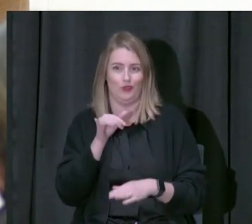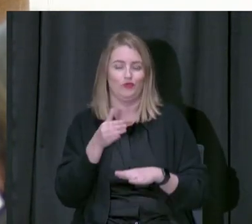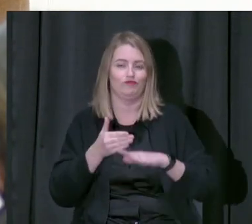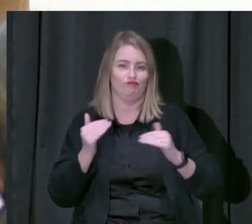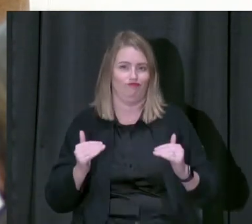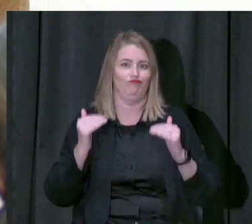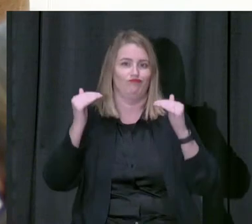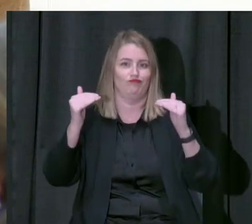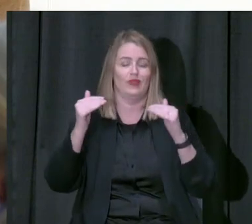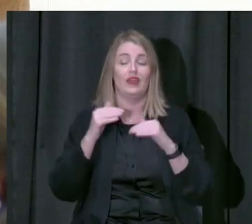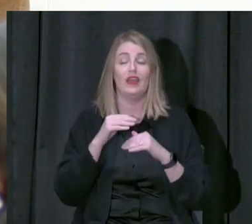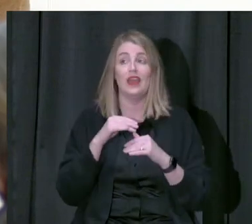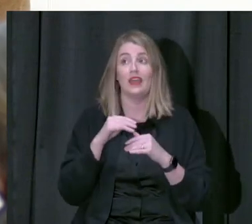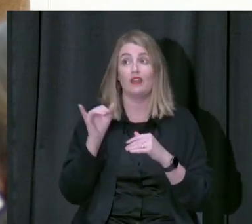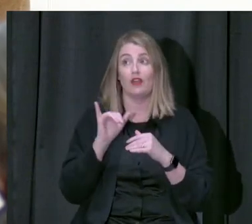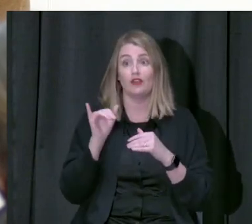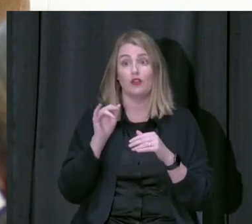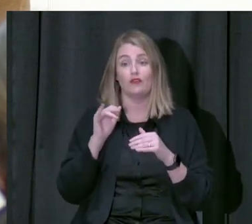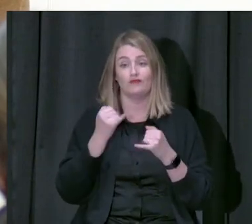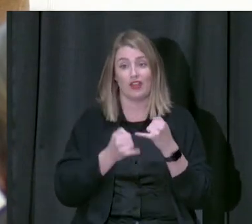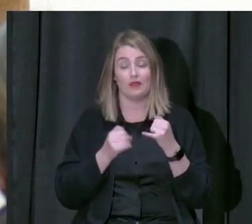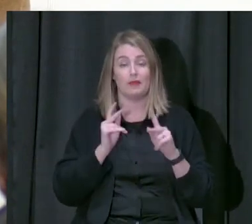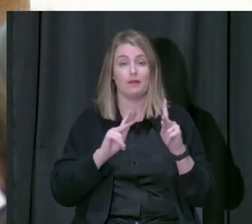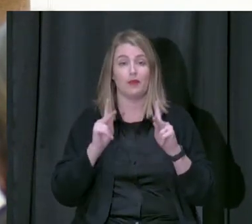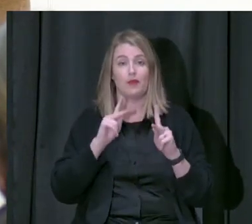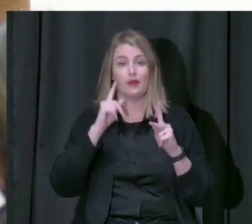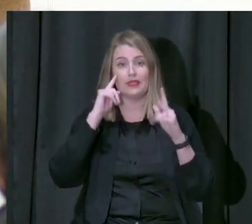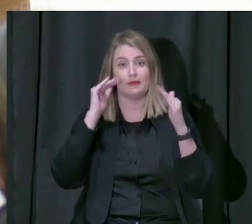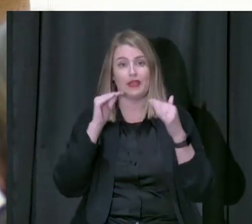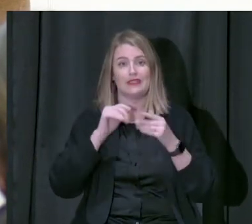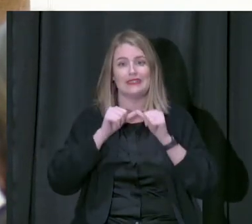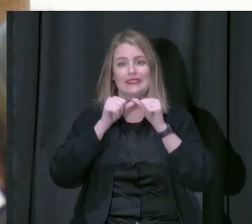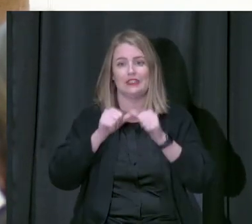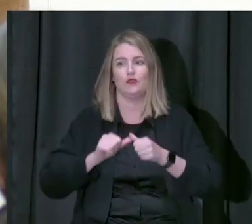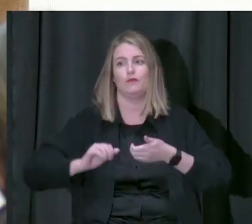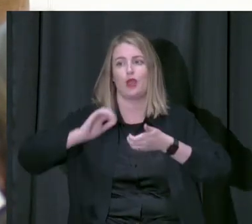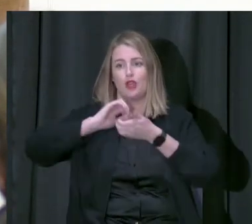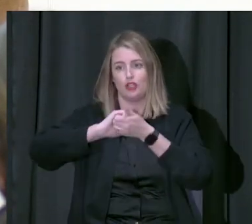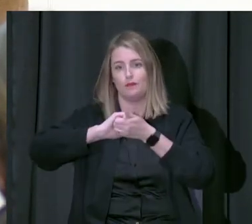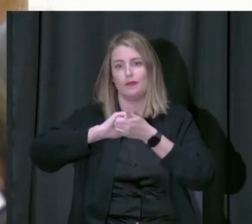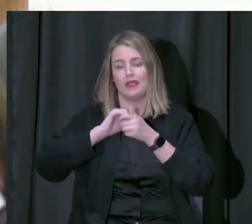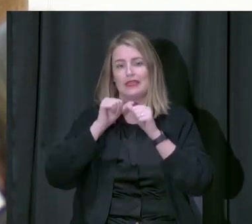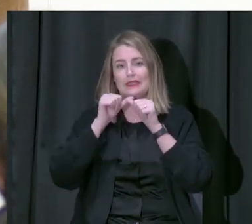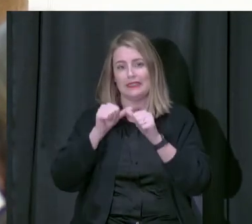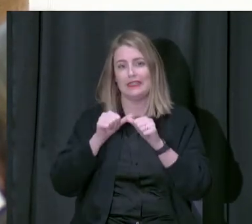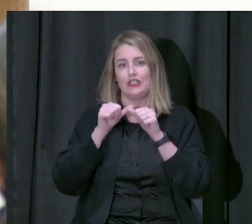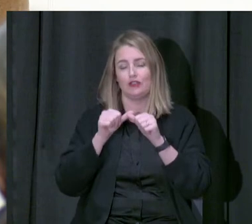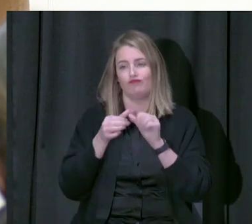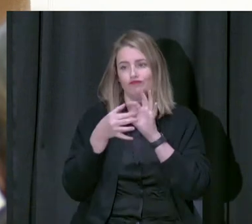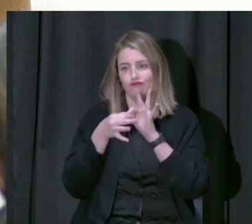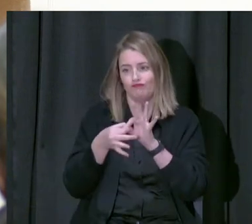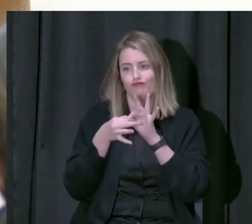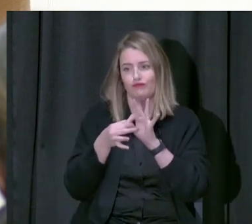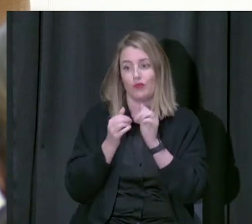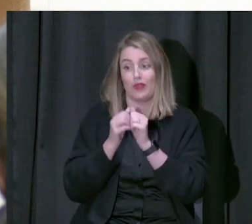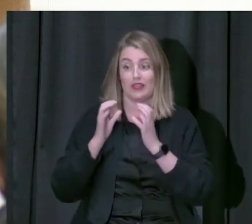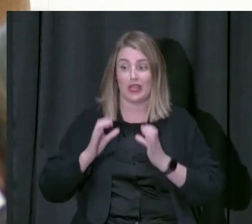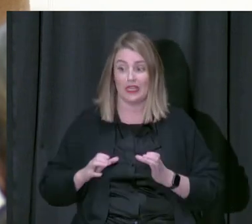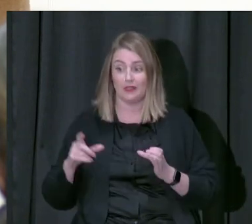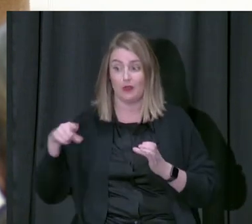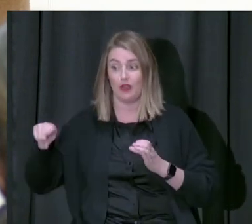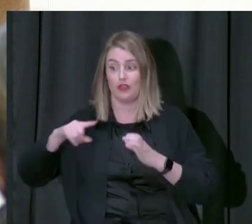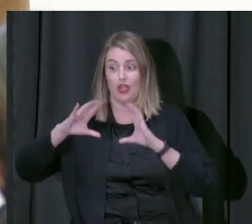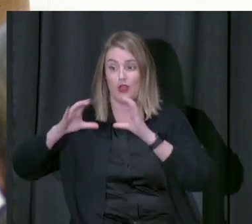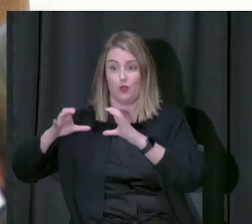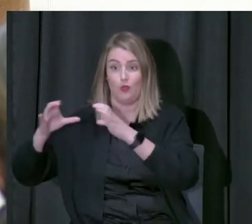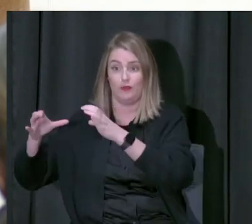Finally, people can expect like a continued partnership and continued collaboration with customer advocacy groups so